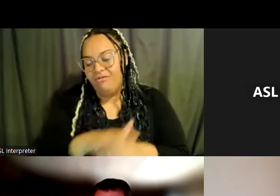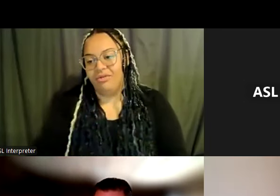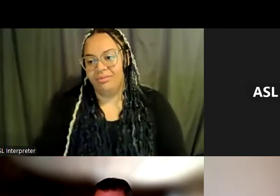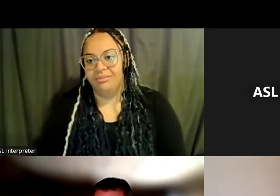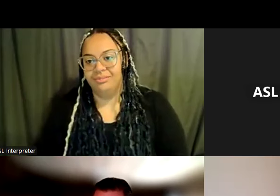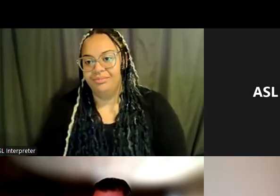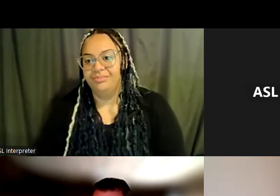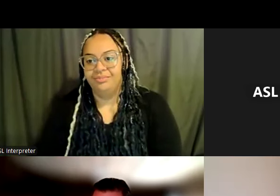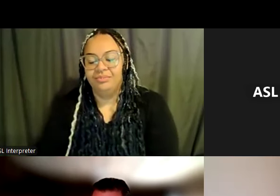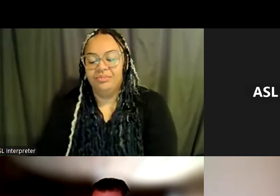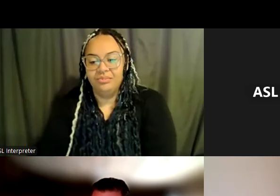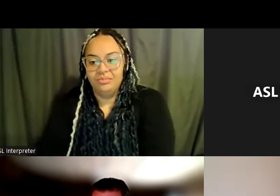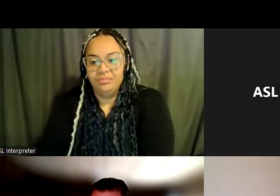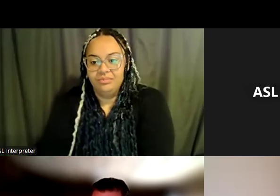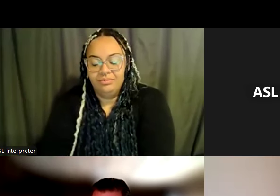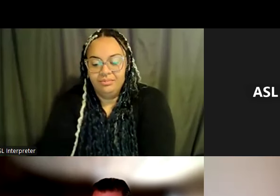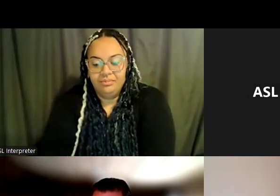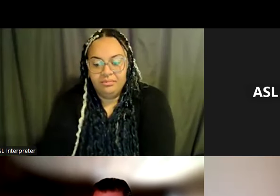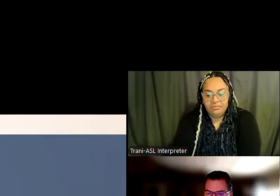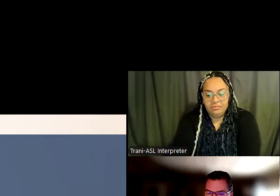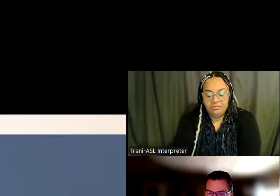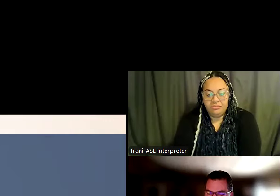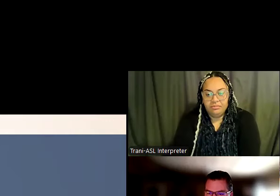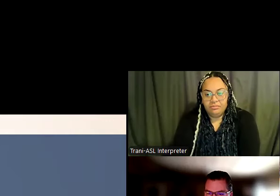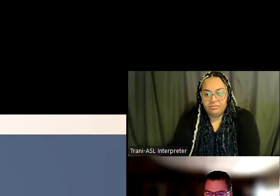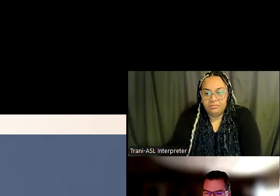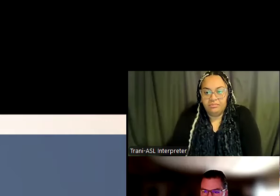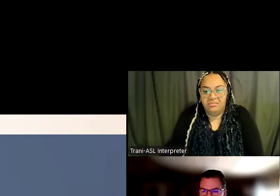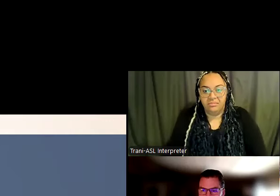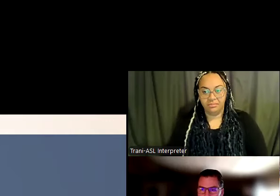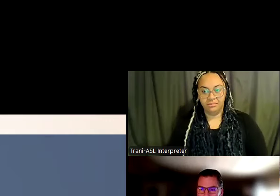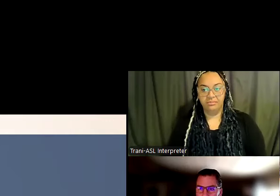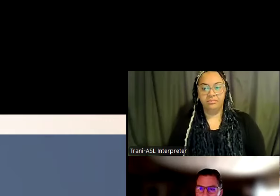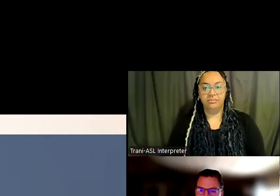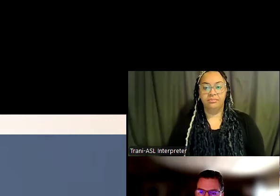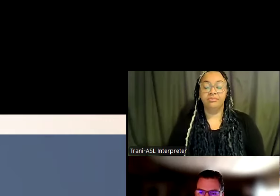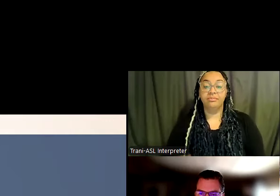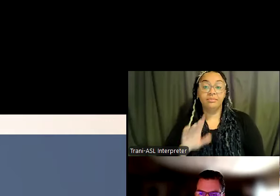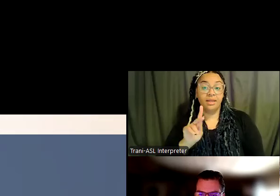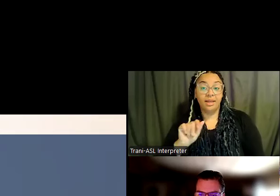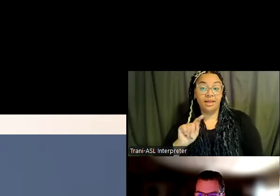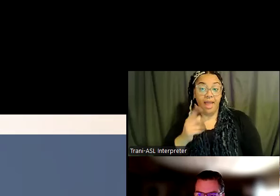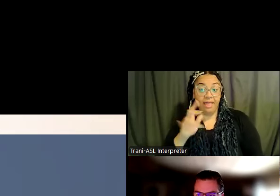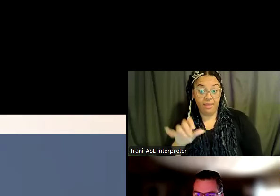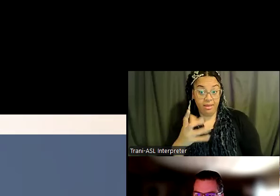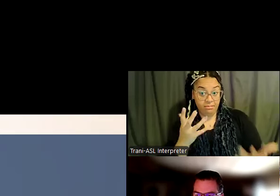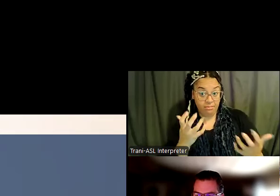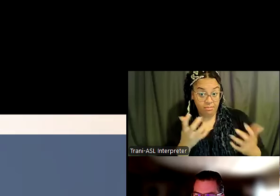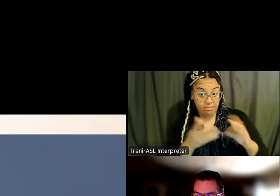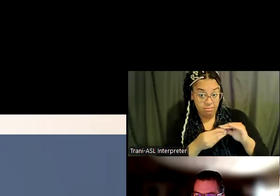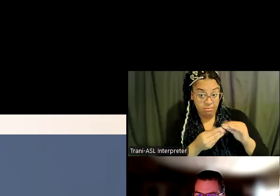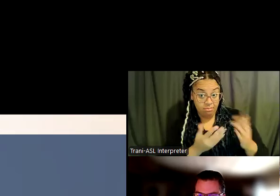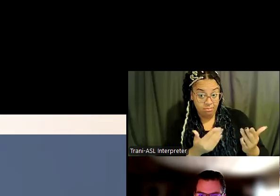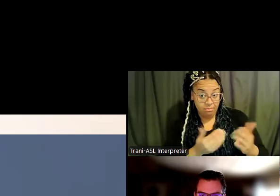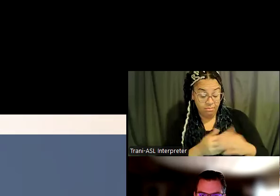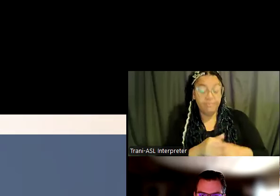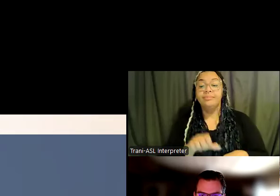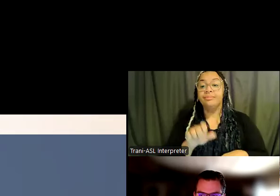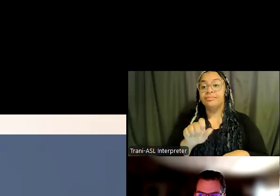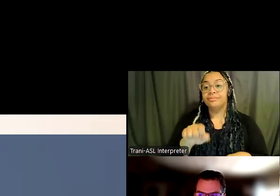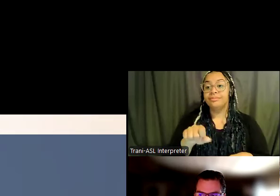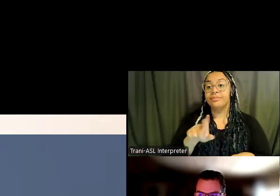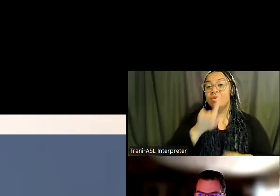Thank you, Stan. We also have a hand raised by Kathy. Kathy, would you like to unmute? Yeah, so you kind